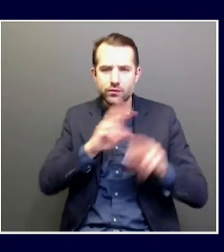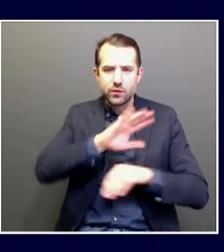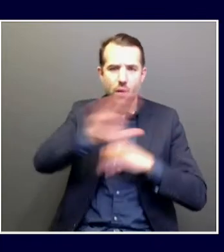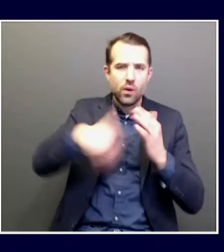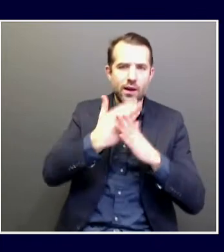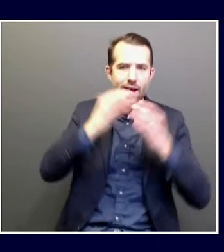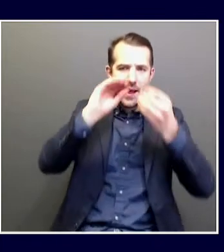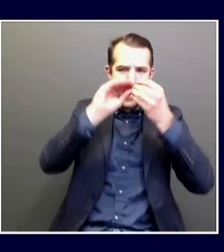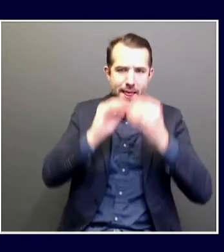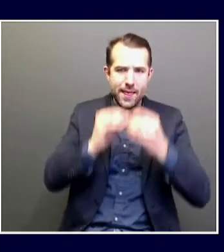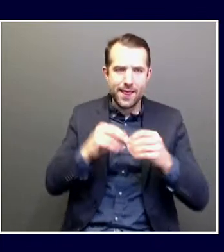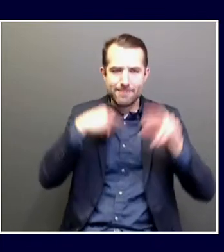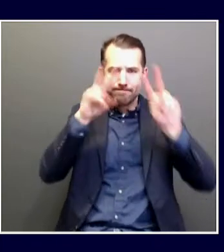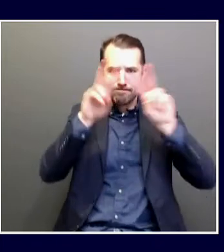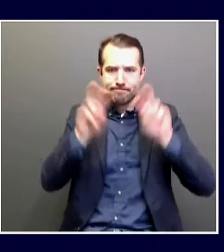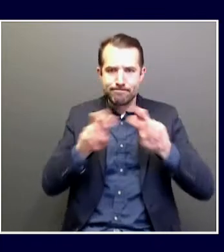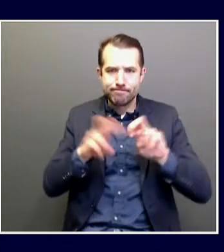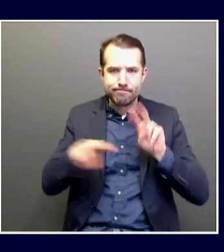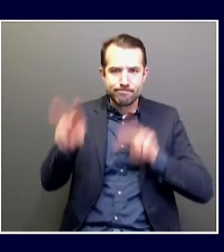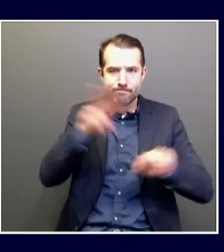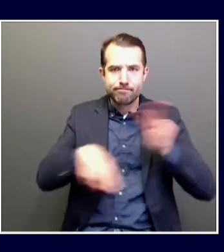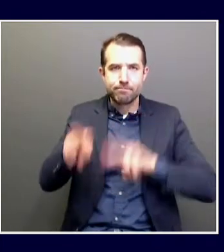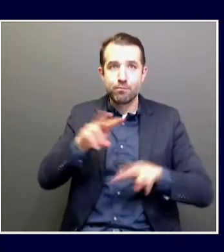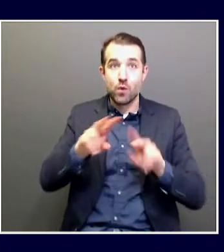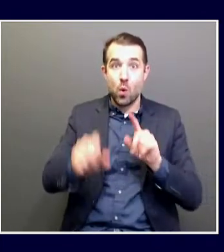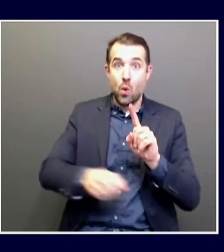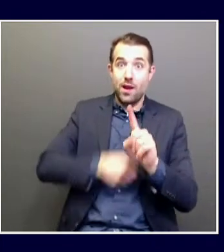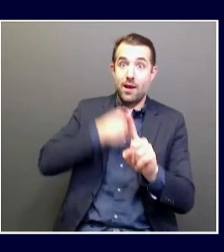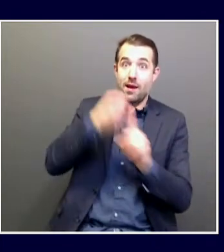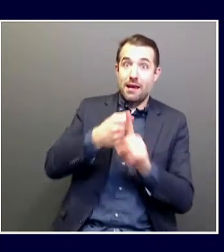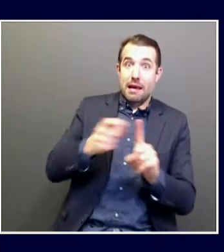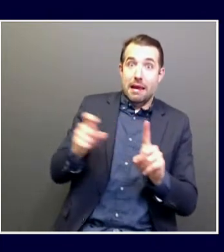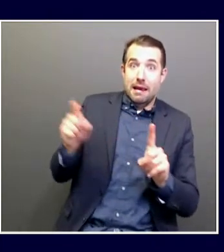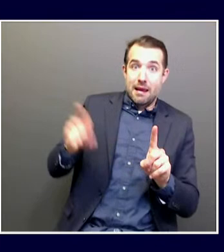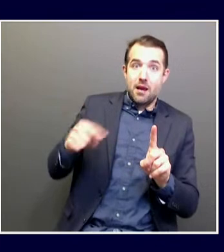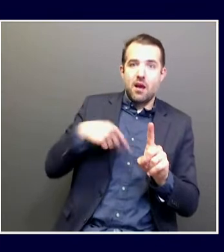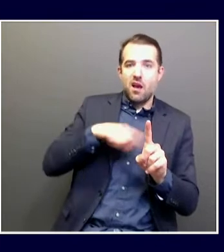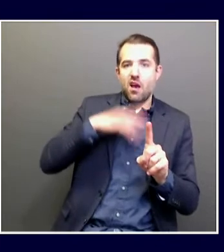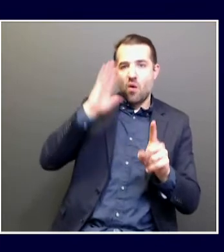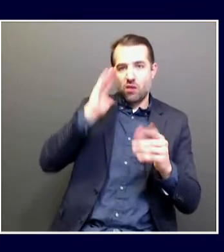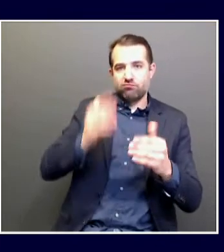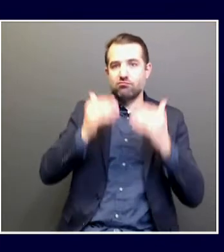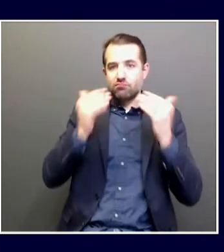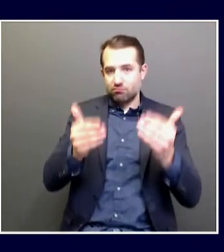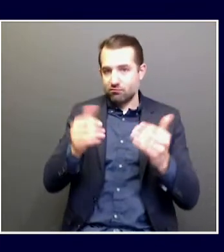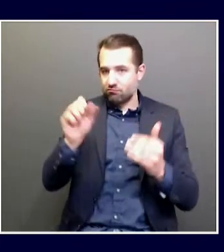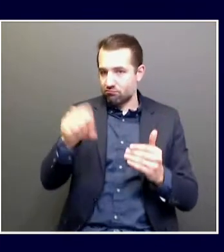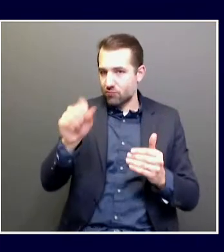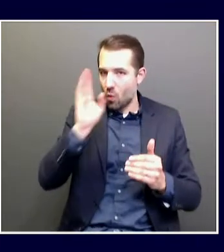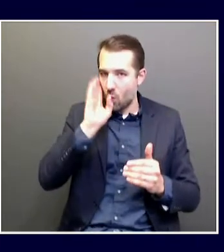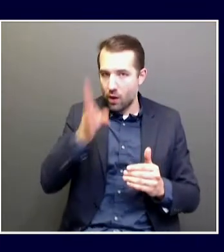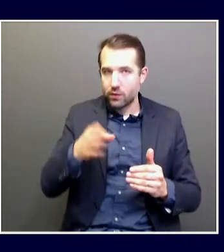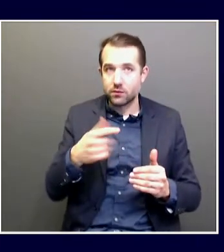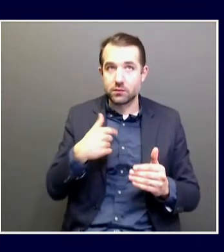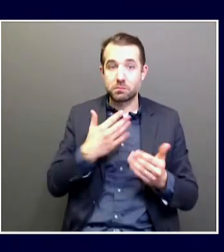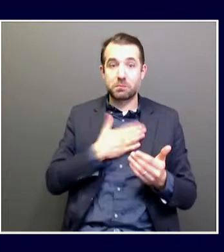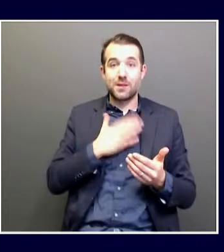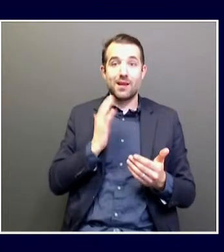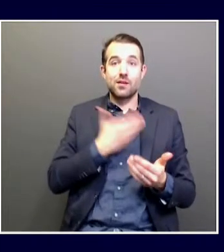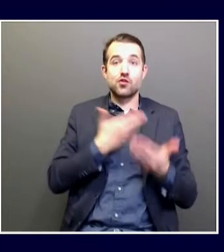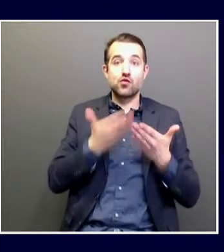But the tools that we have and the opportunities that present themselves have changed over time. And as such, our plans have as